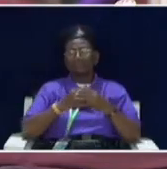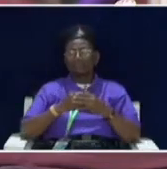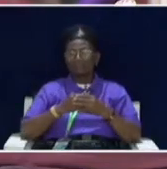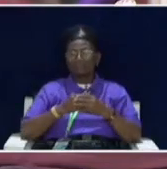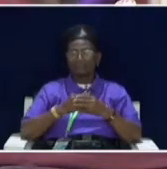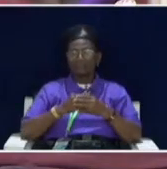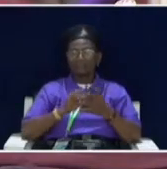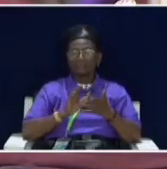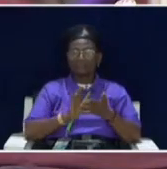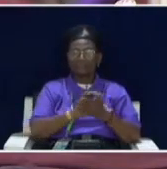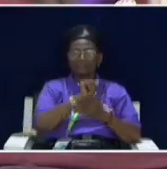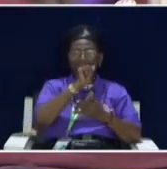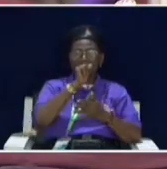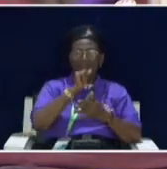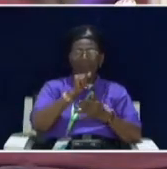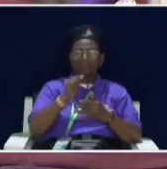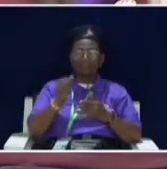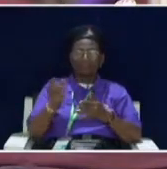Believe me honestly,